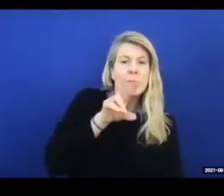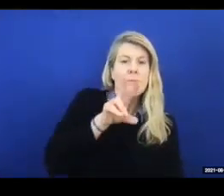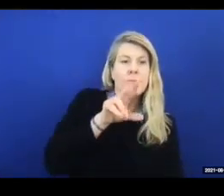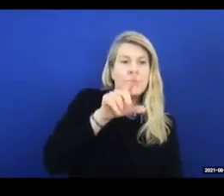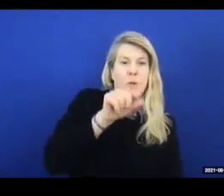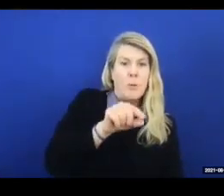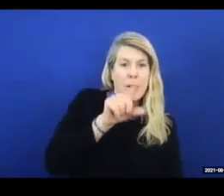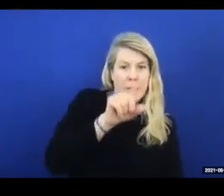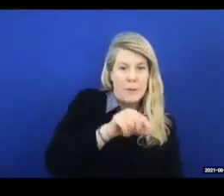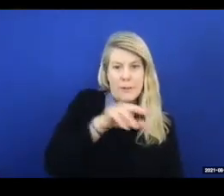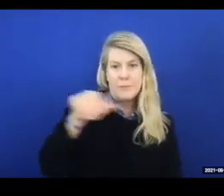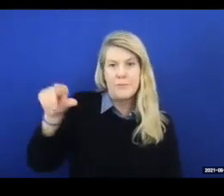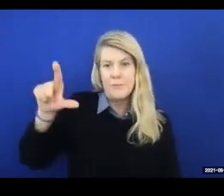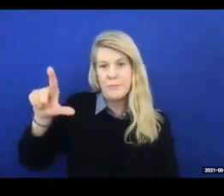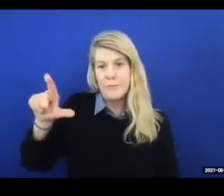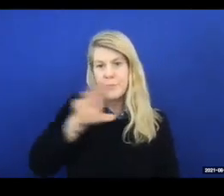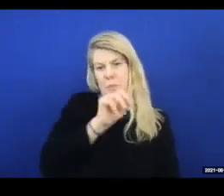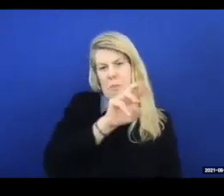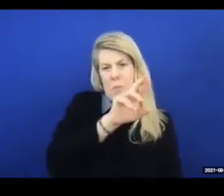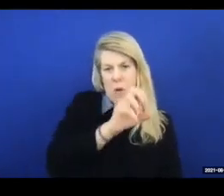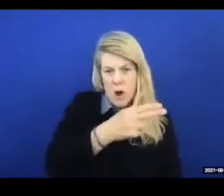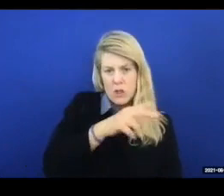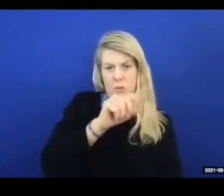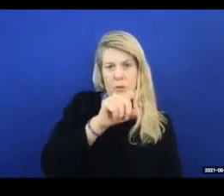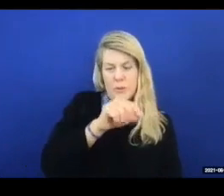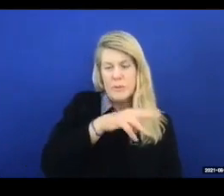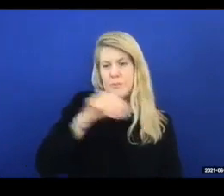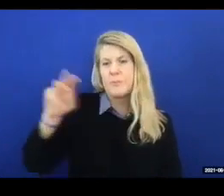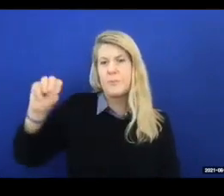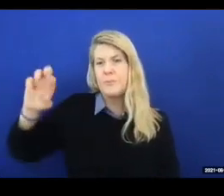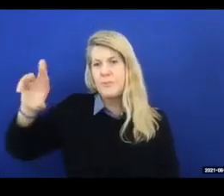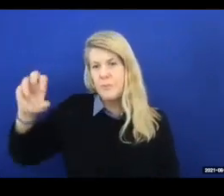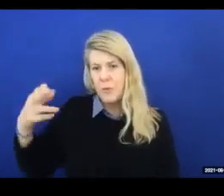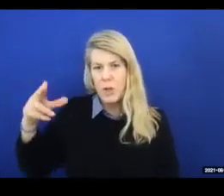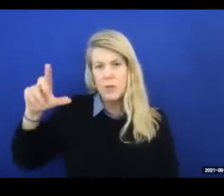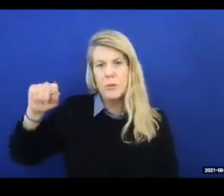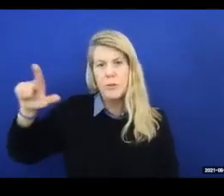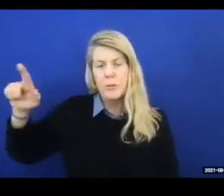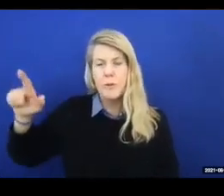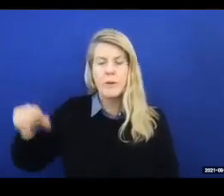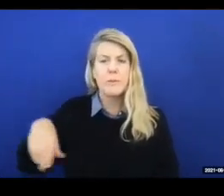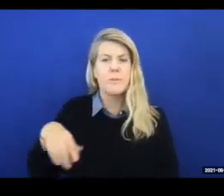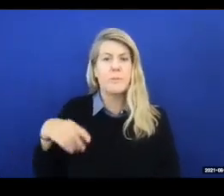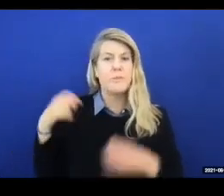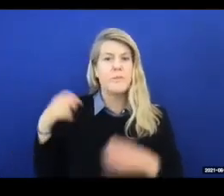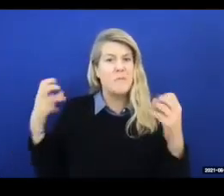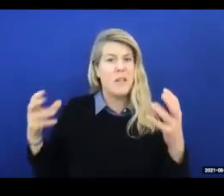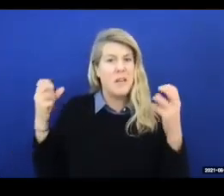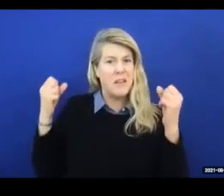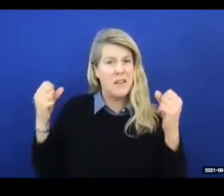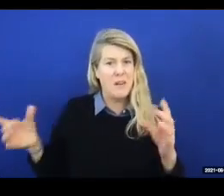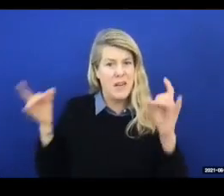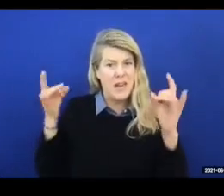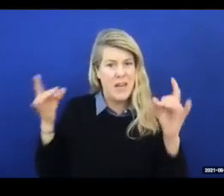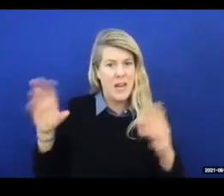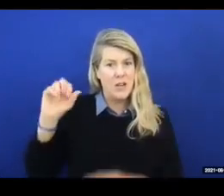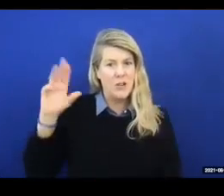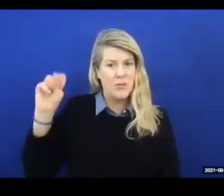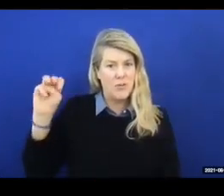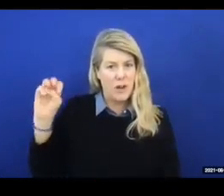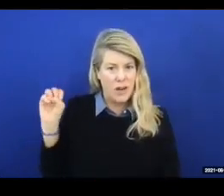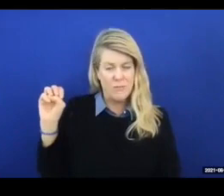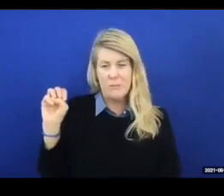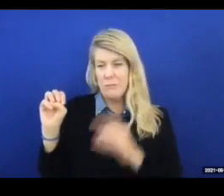31st, 2021, there have been over 6,000 incidences of hate crime. 20 states